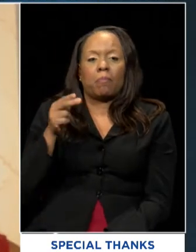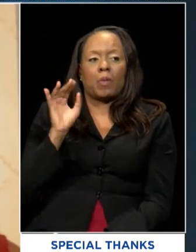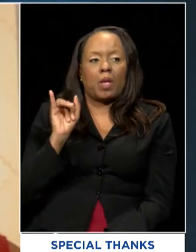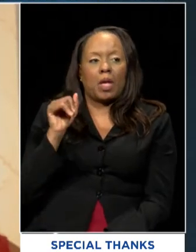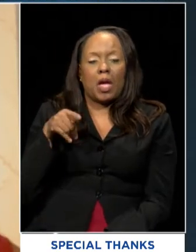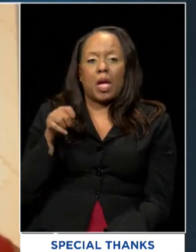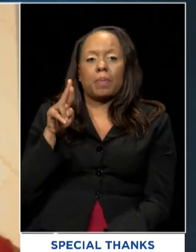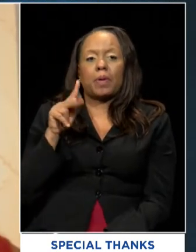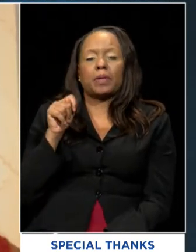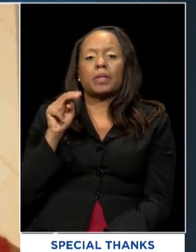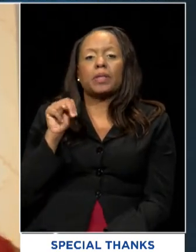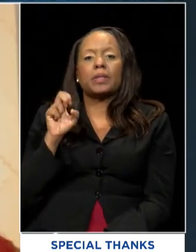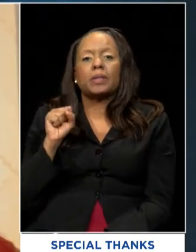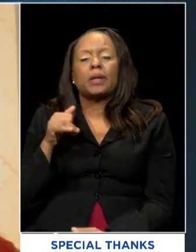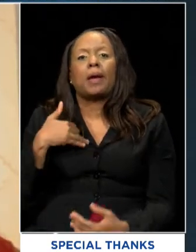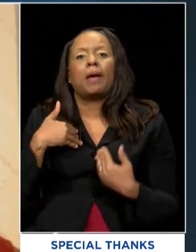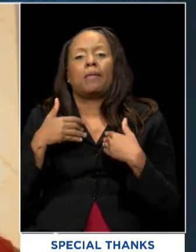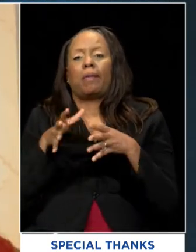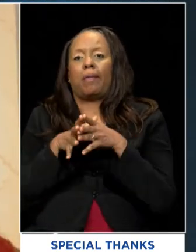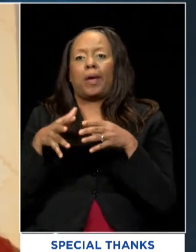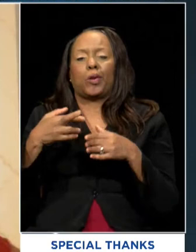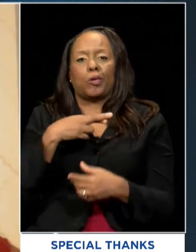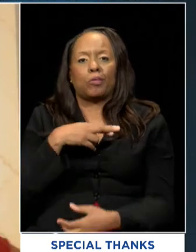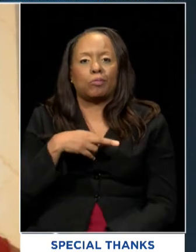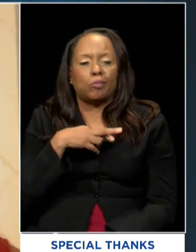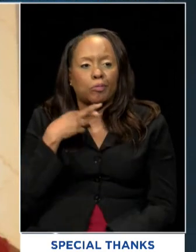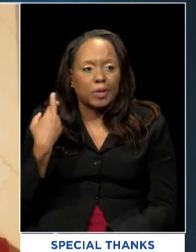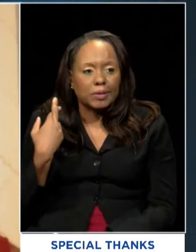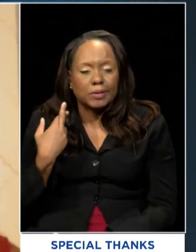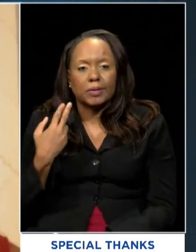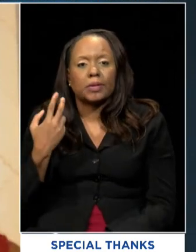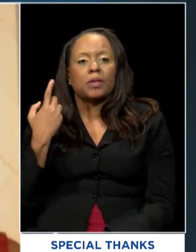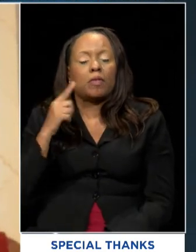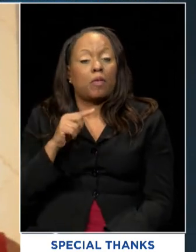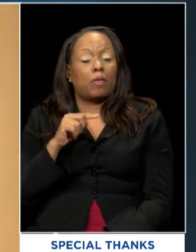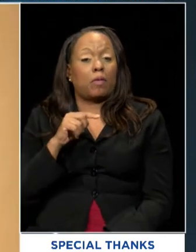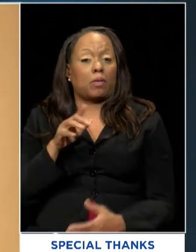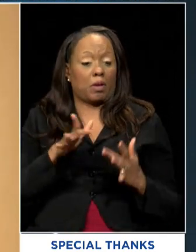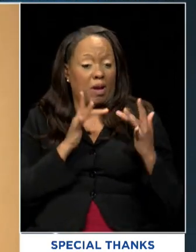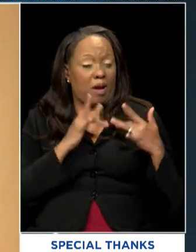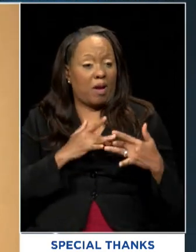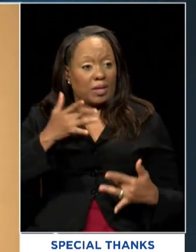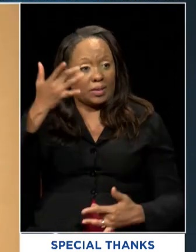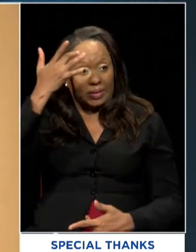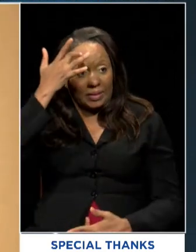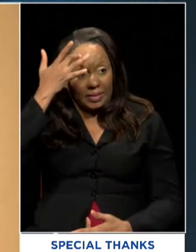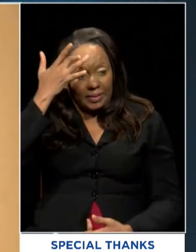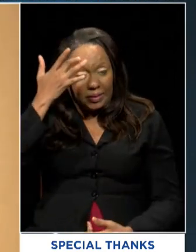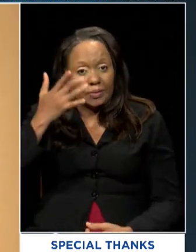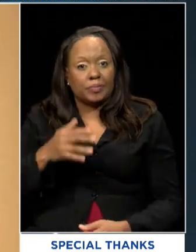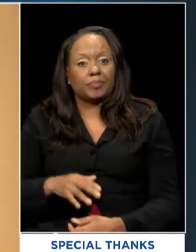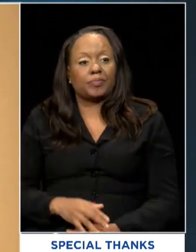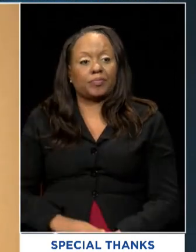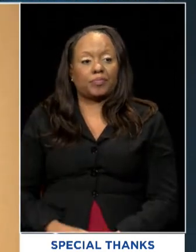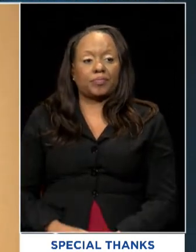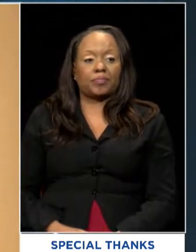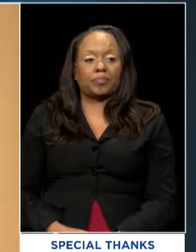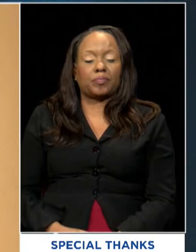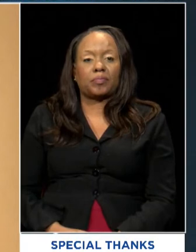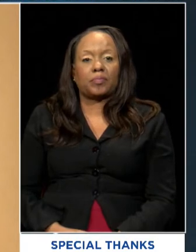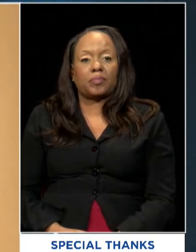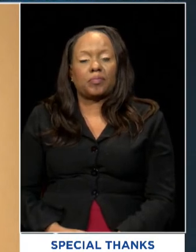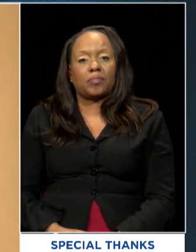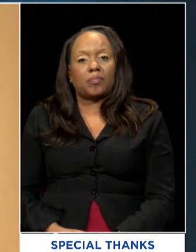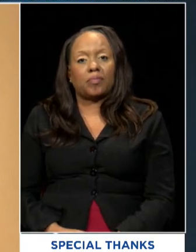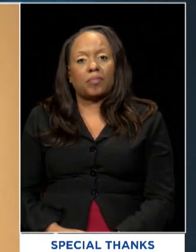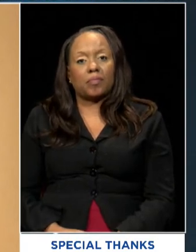risk to the development of cardiovascular disease. And follow it one more, heart